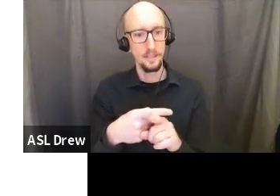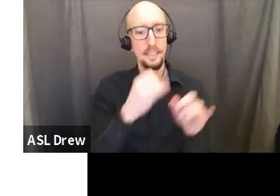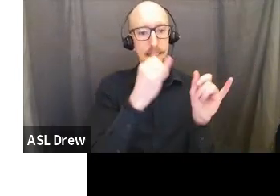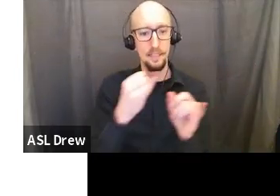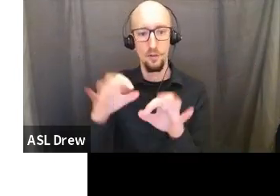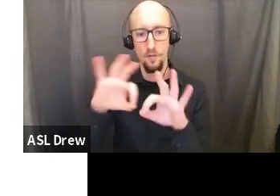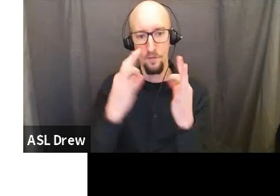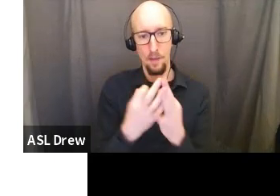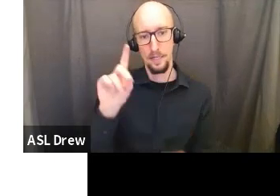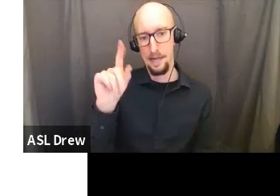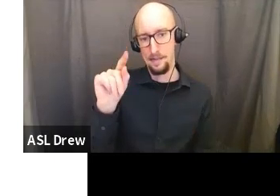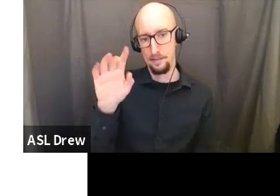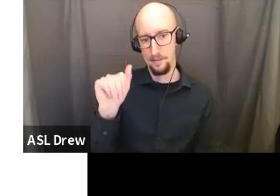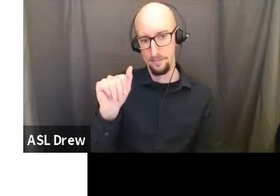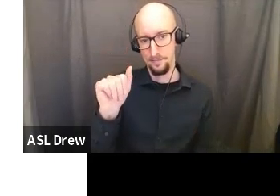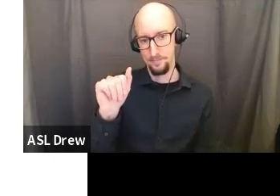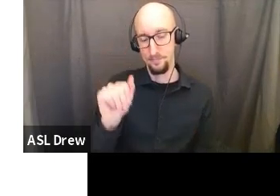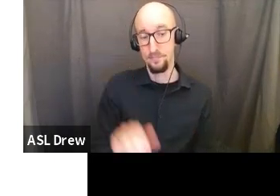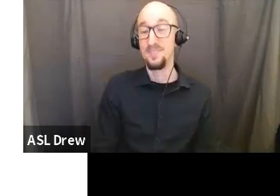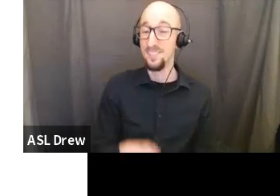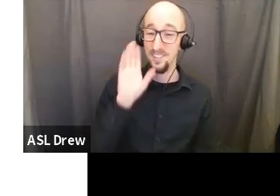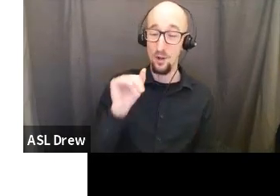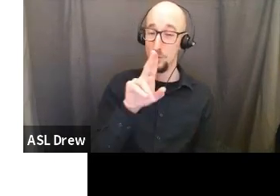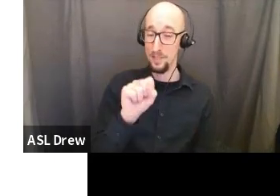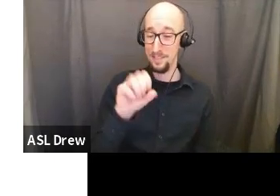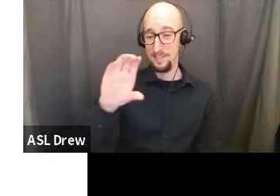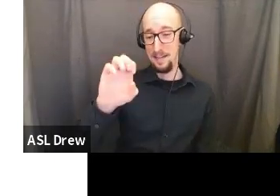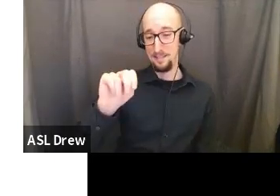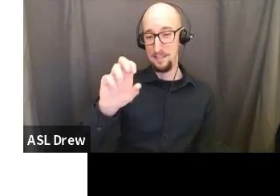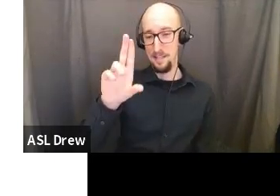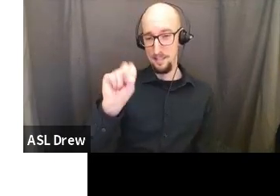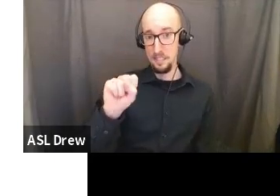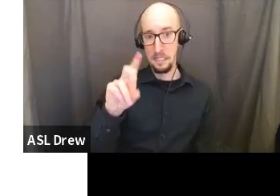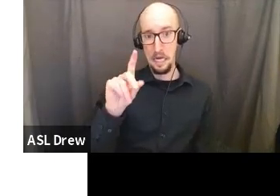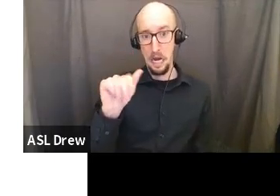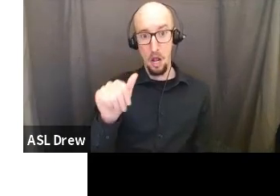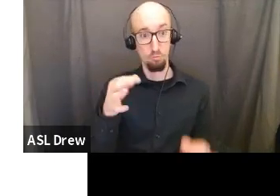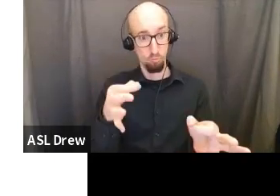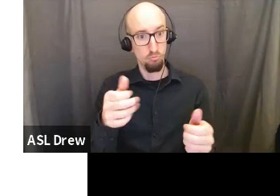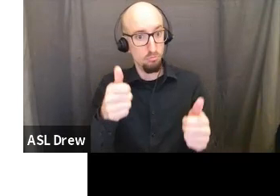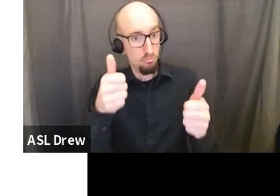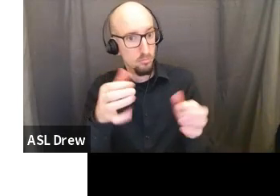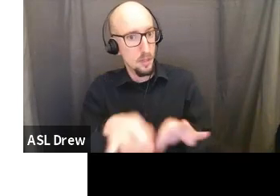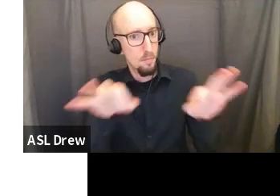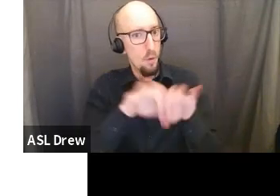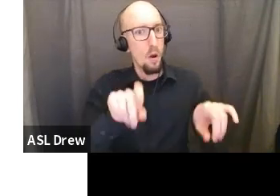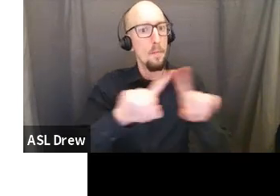One downside to using census data is that you can have